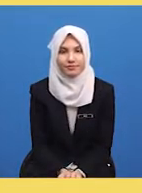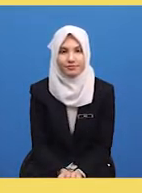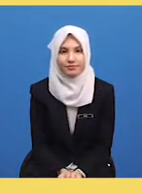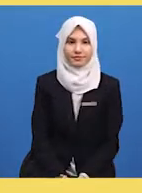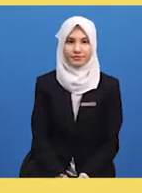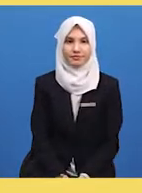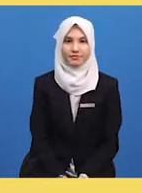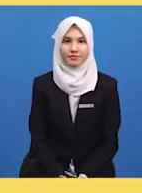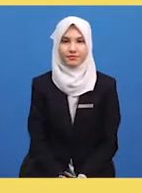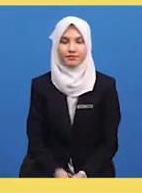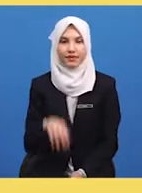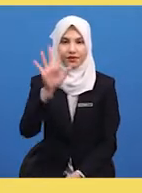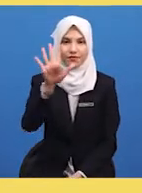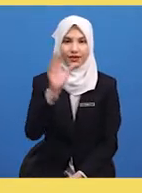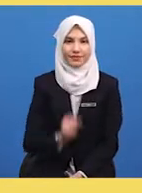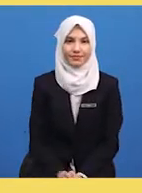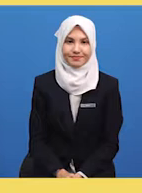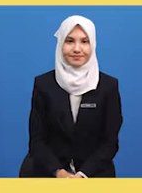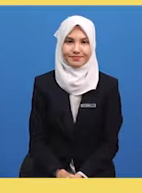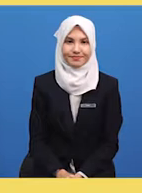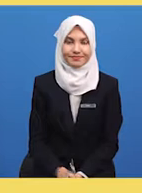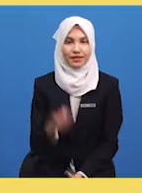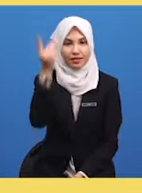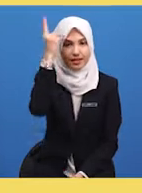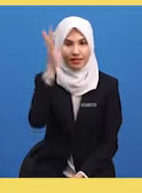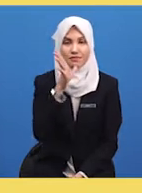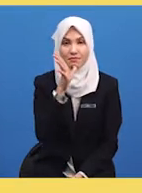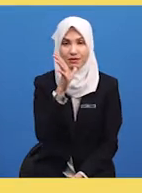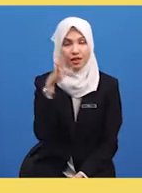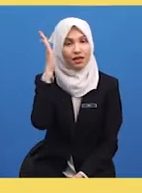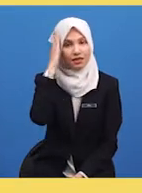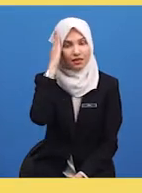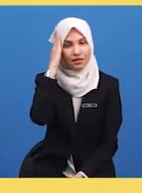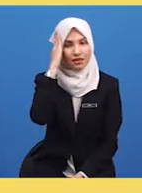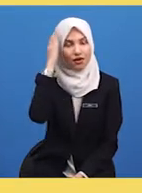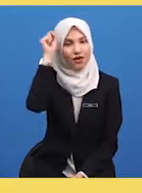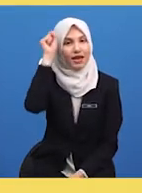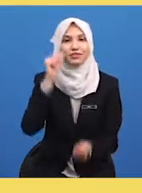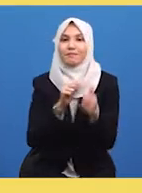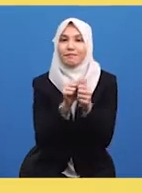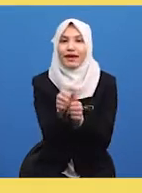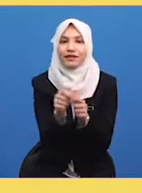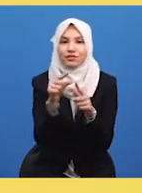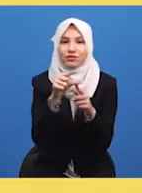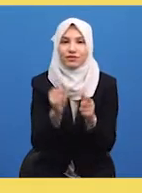False. Five, Daniel's mother knows his password.